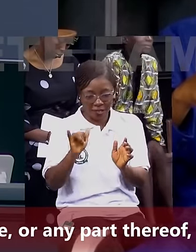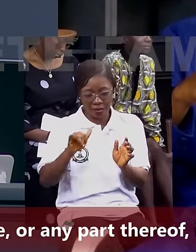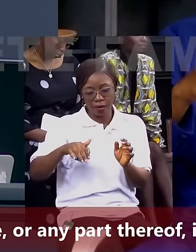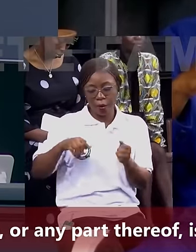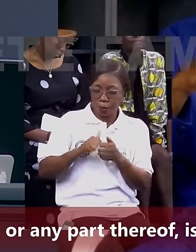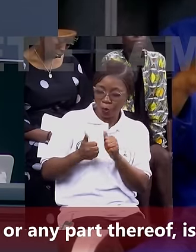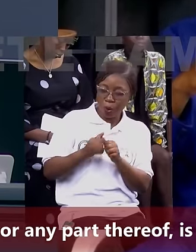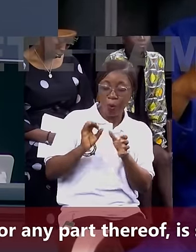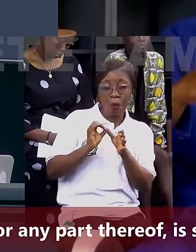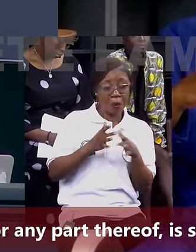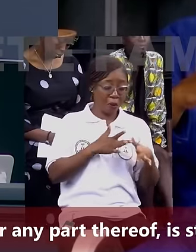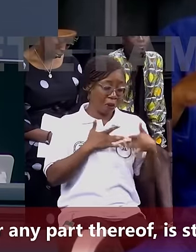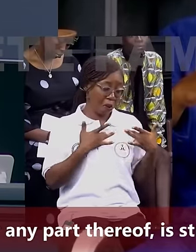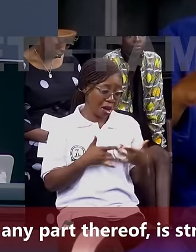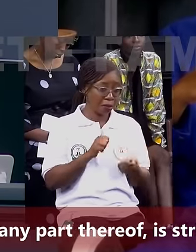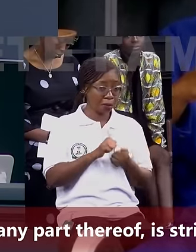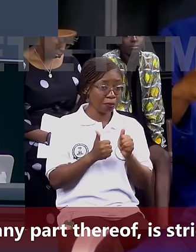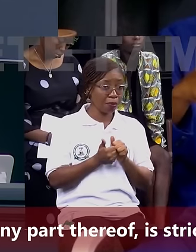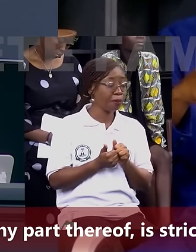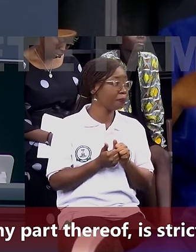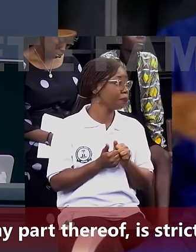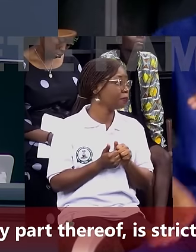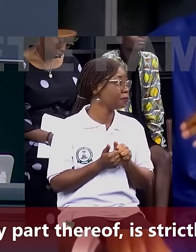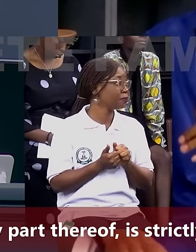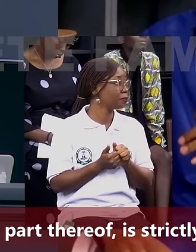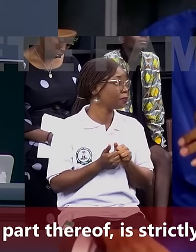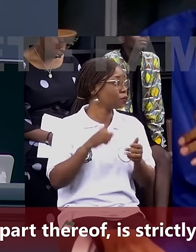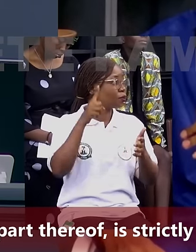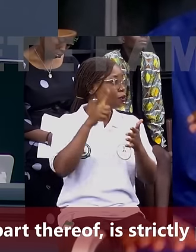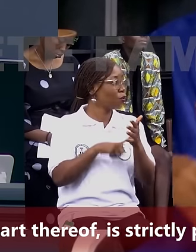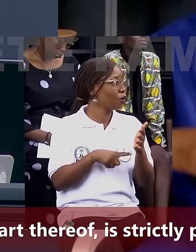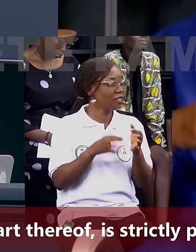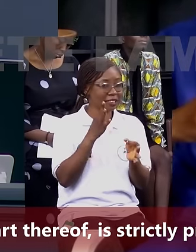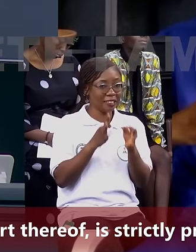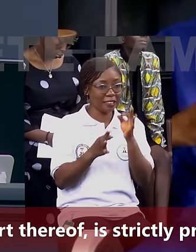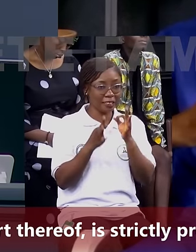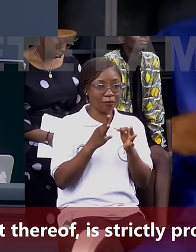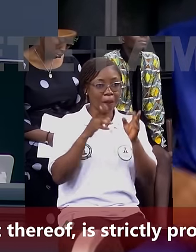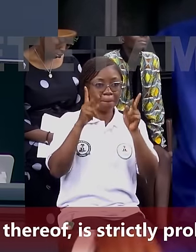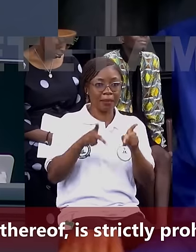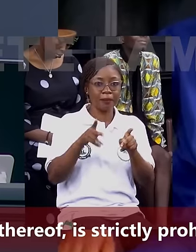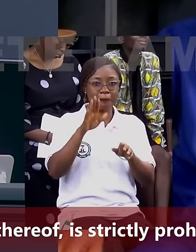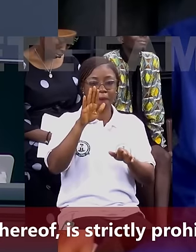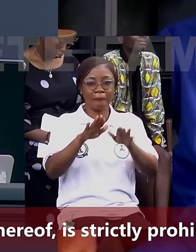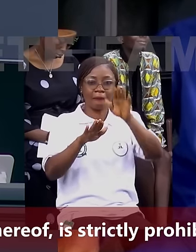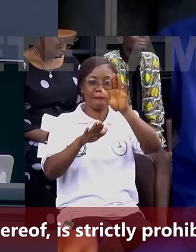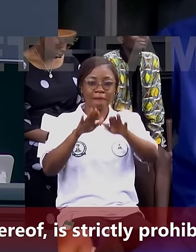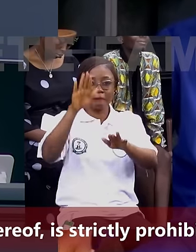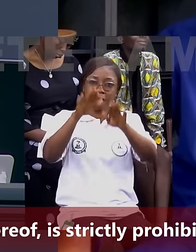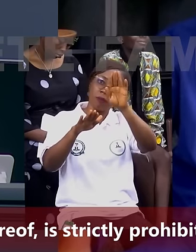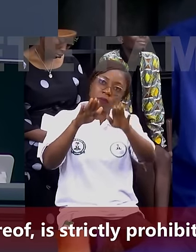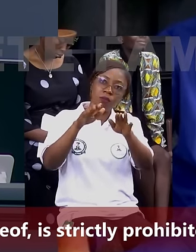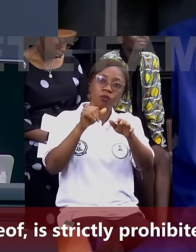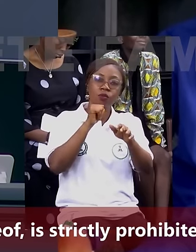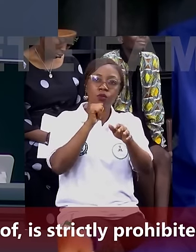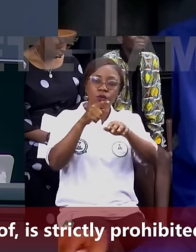problem. Also be a sign of lungs problem. Okay. What if person climb up? You know, today